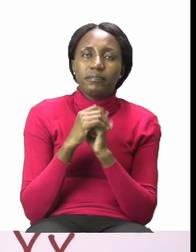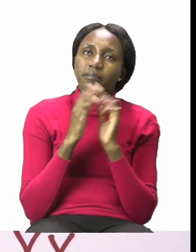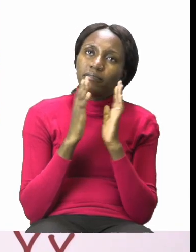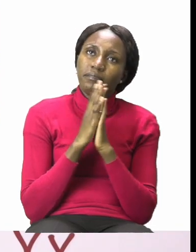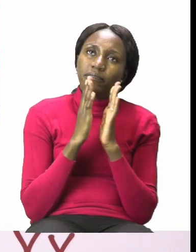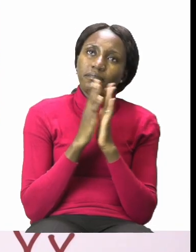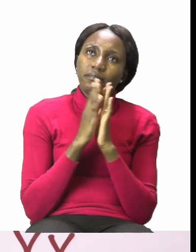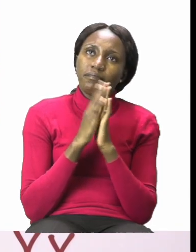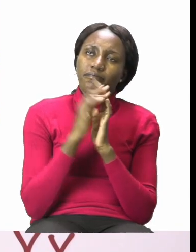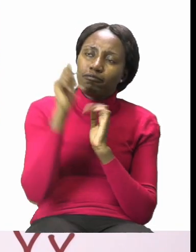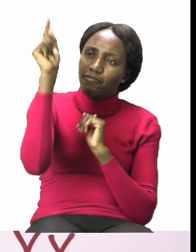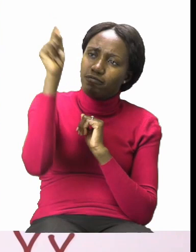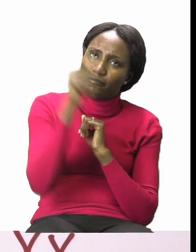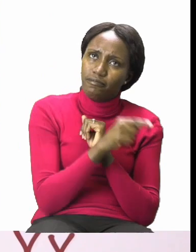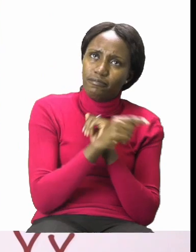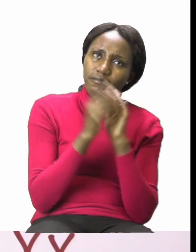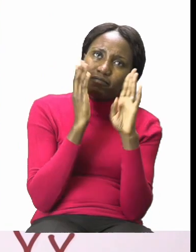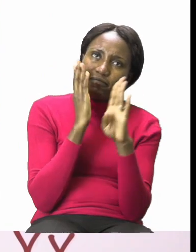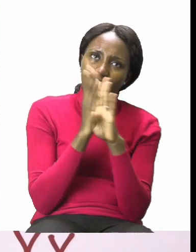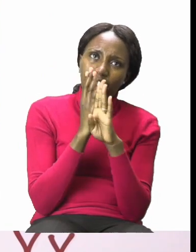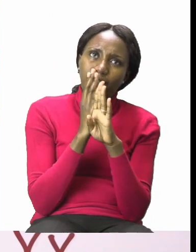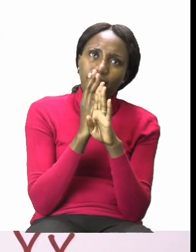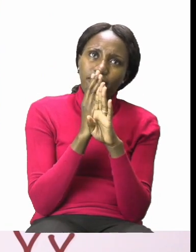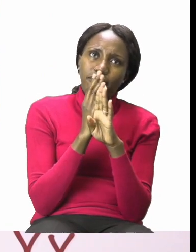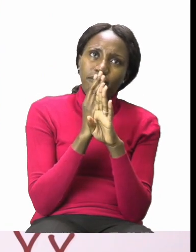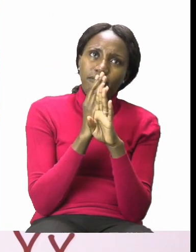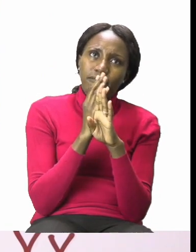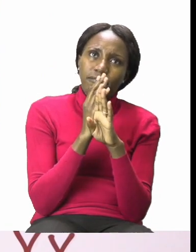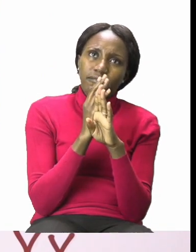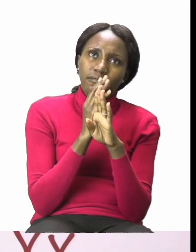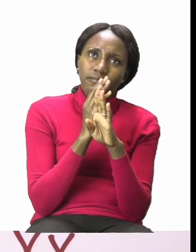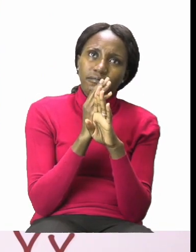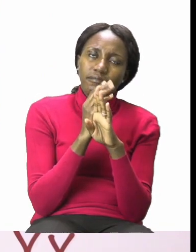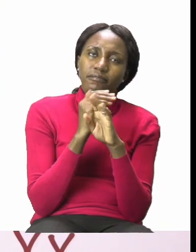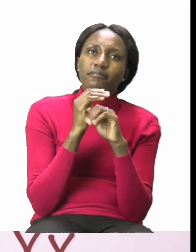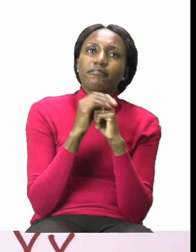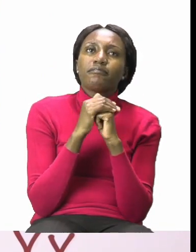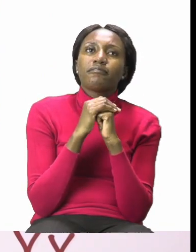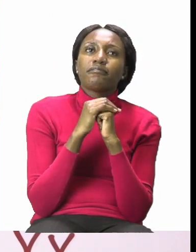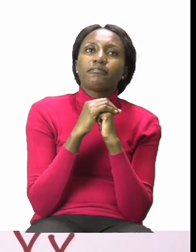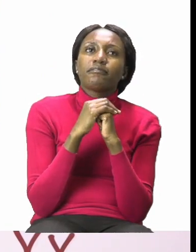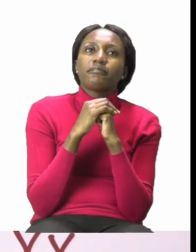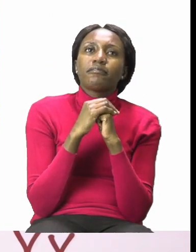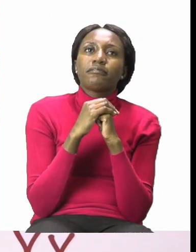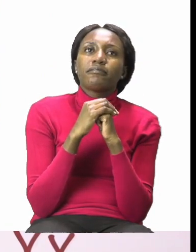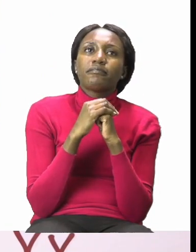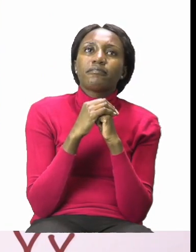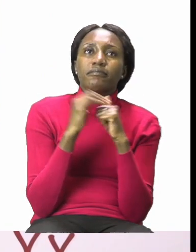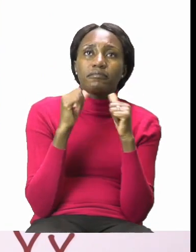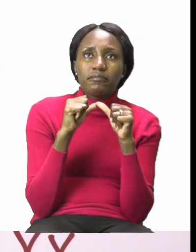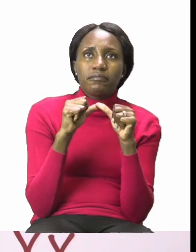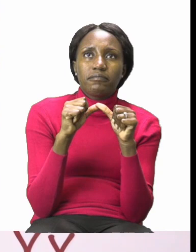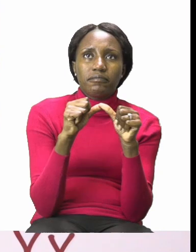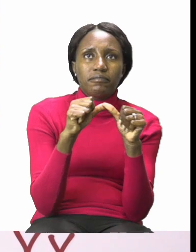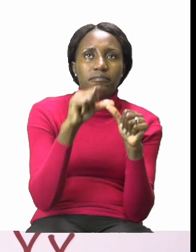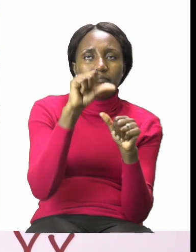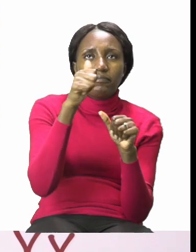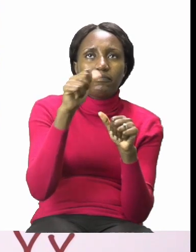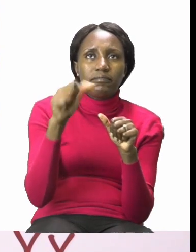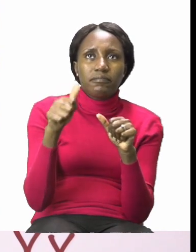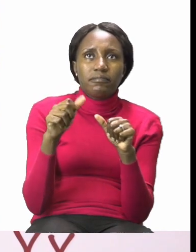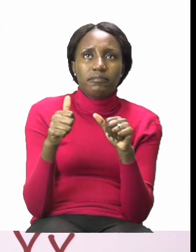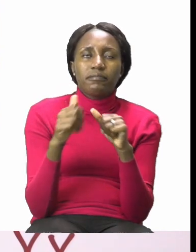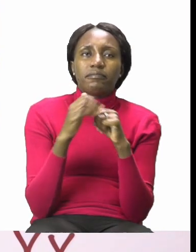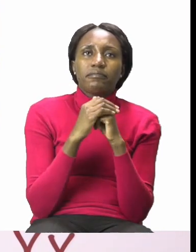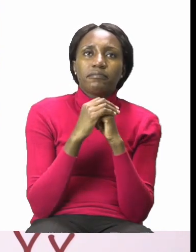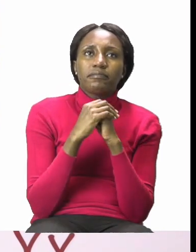is straight, and when you're done, please don't use that number again because there are other numbers for the